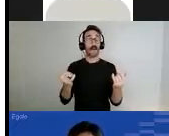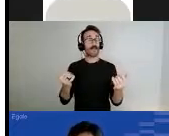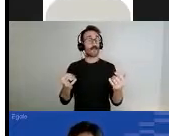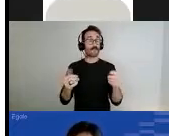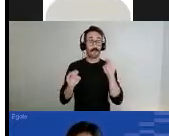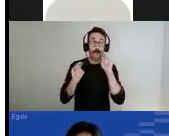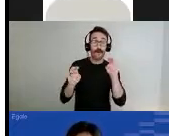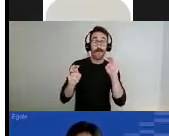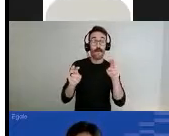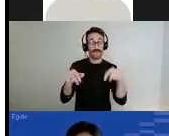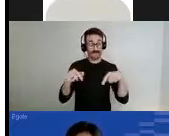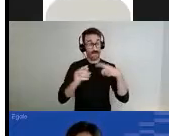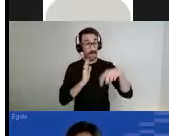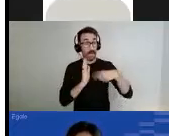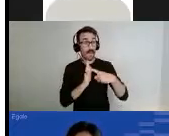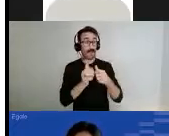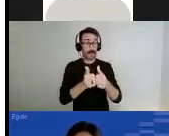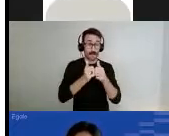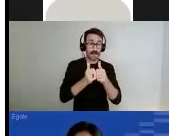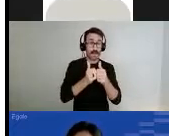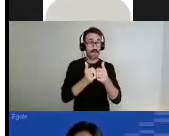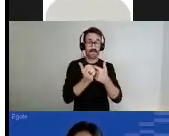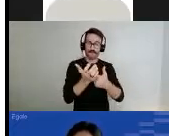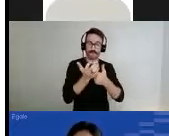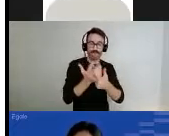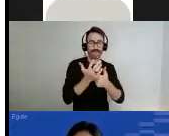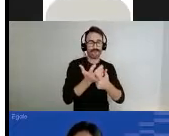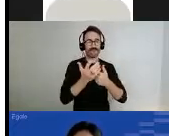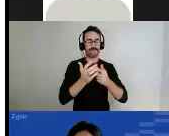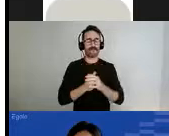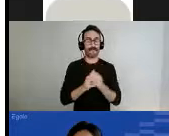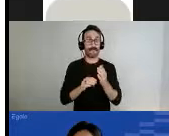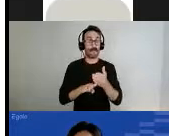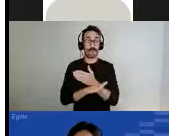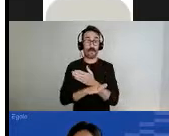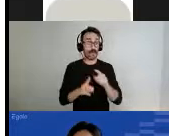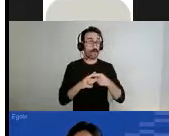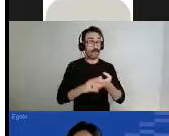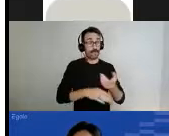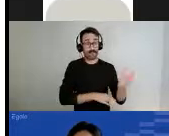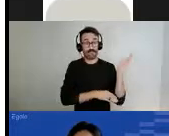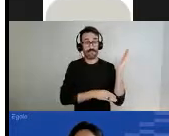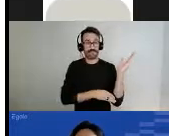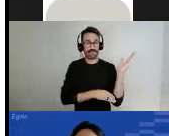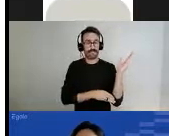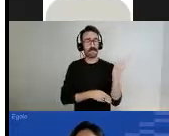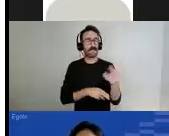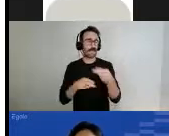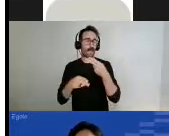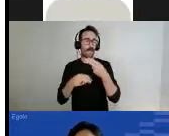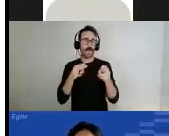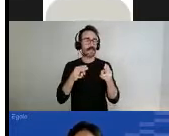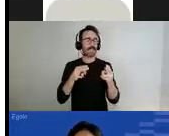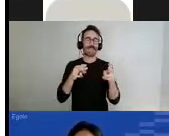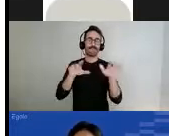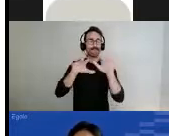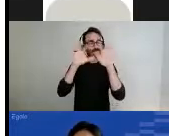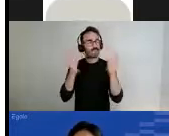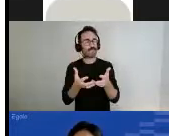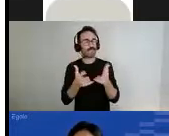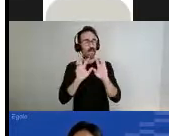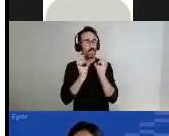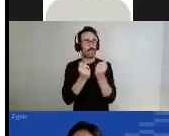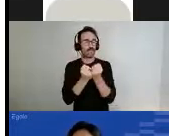to sharing the next hour with you all. But before we dive in, we want to begin by kind of providing an overview for